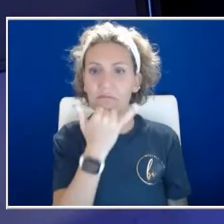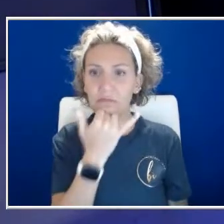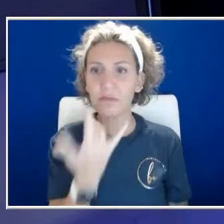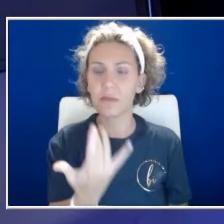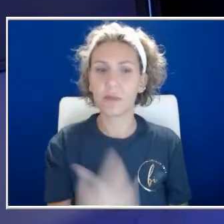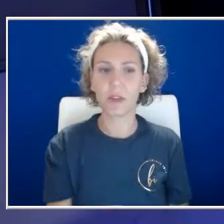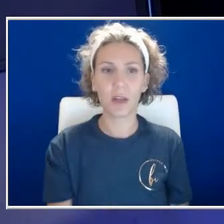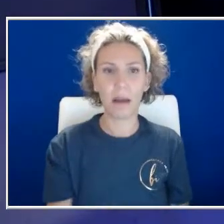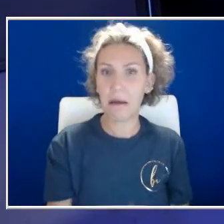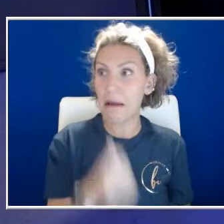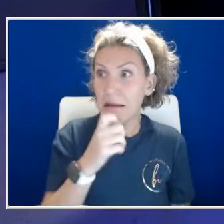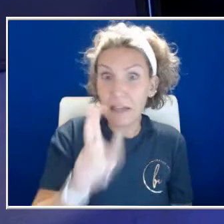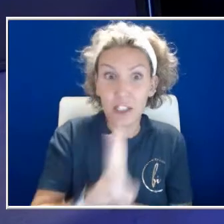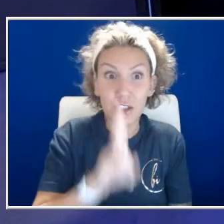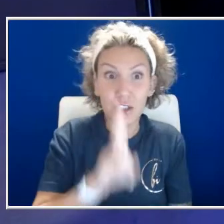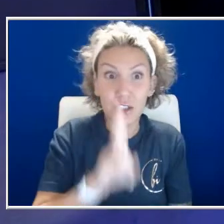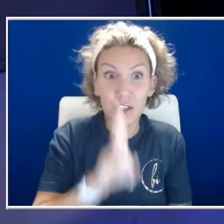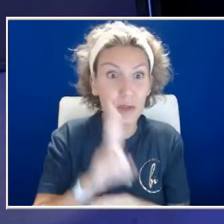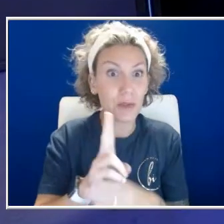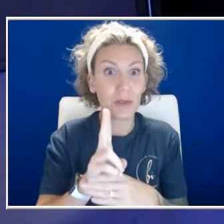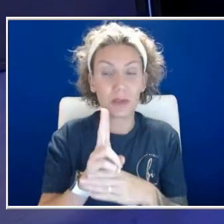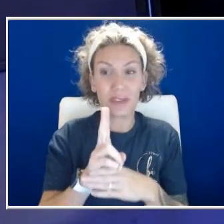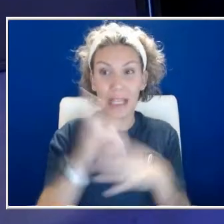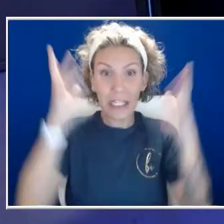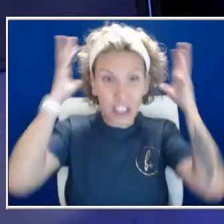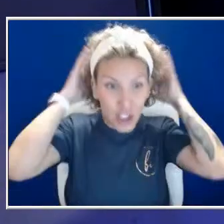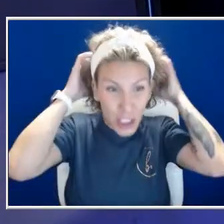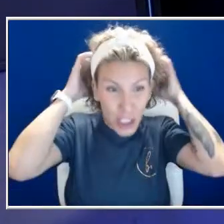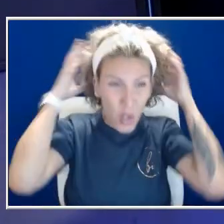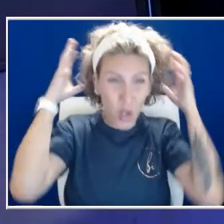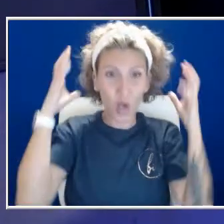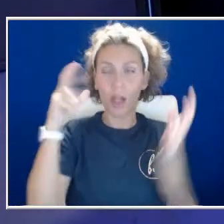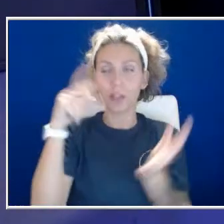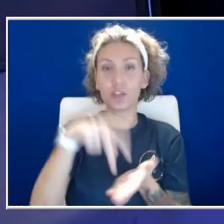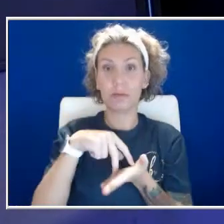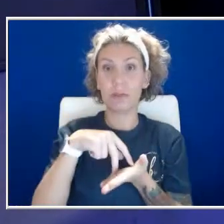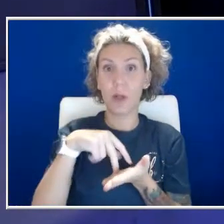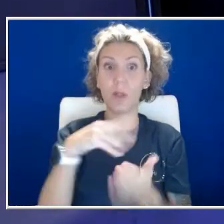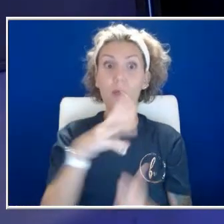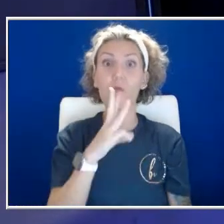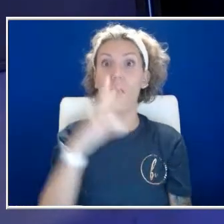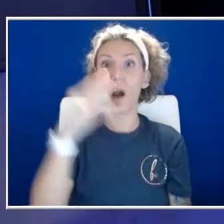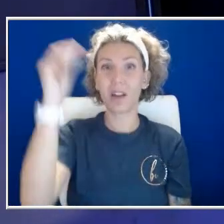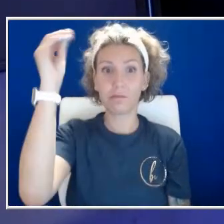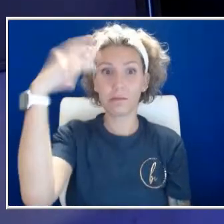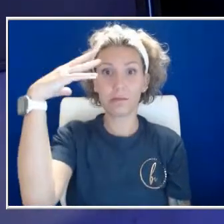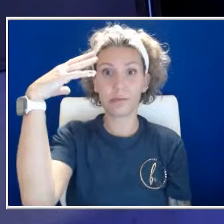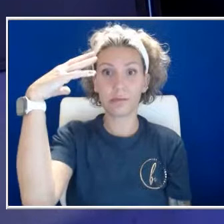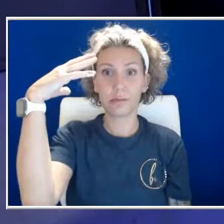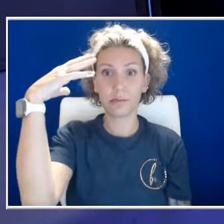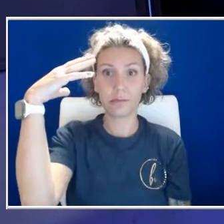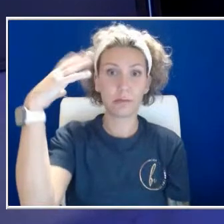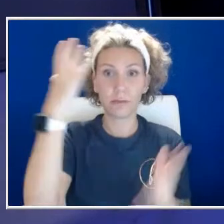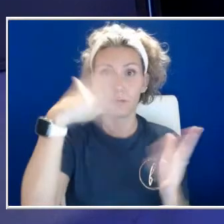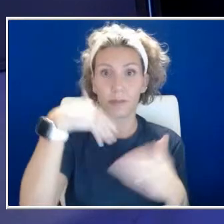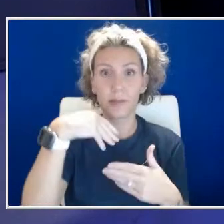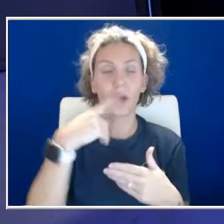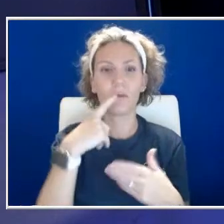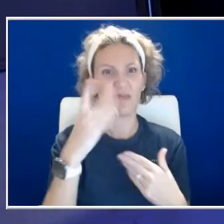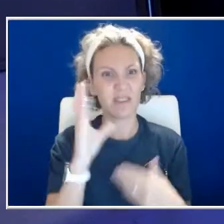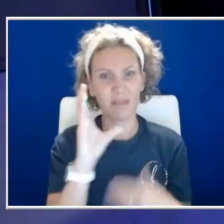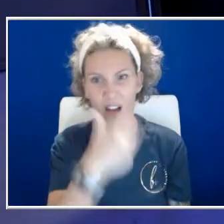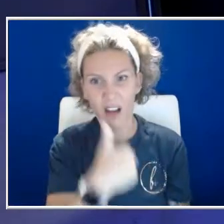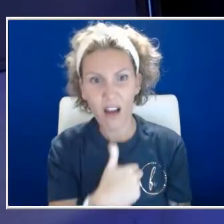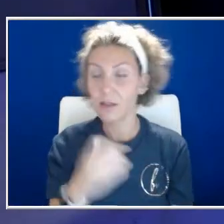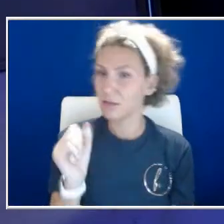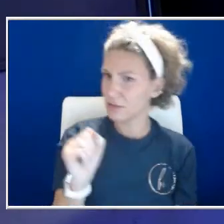use shampoo or anything. I just stood under the water. Well, something though it's very odd. Very odd. But something though that you did